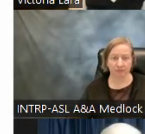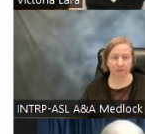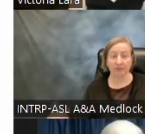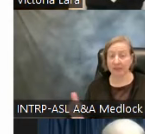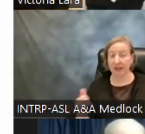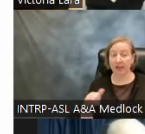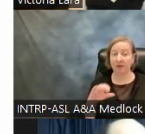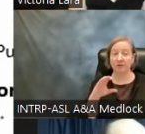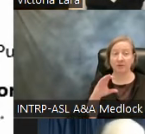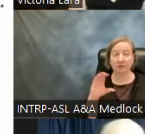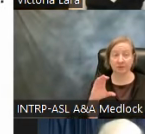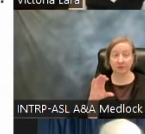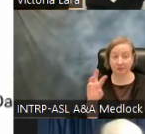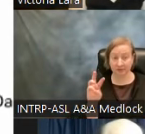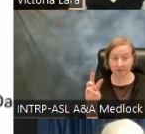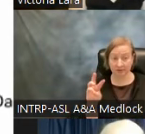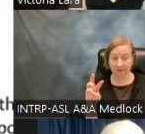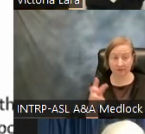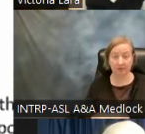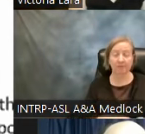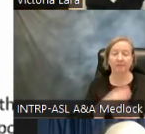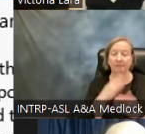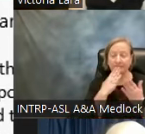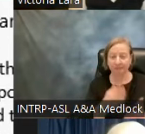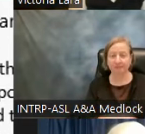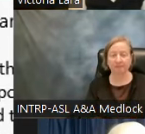Okay, thank you.